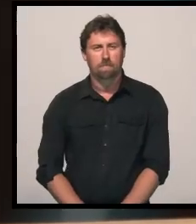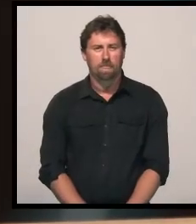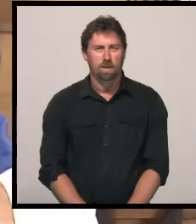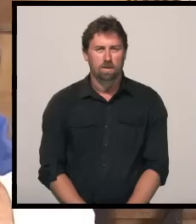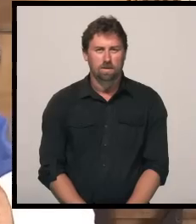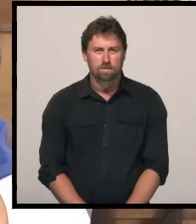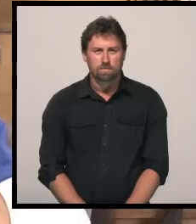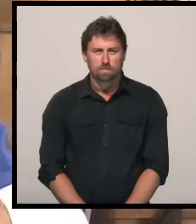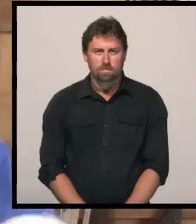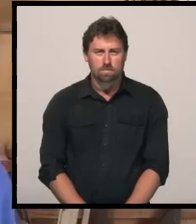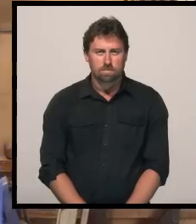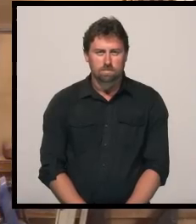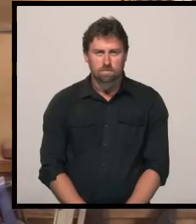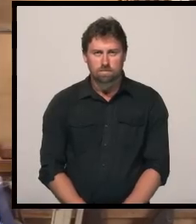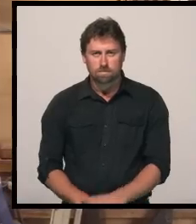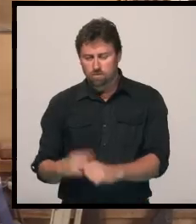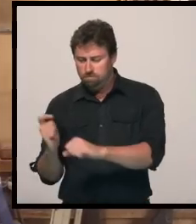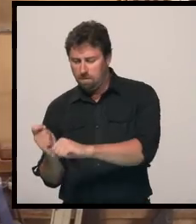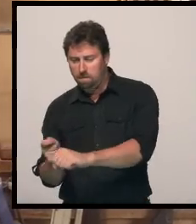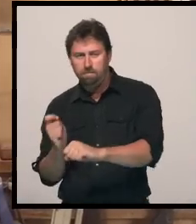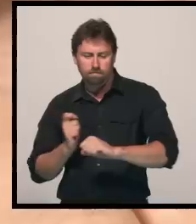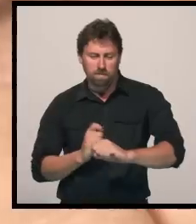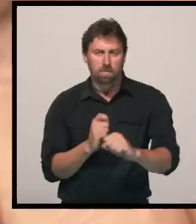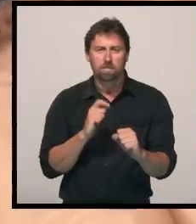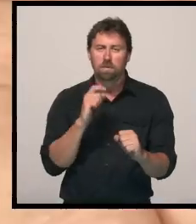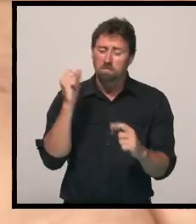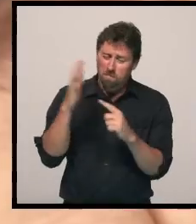Always make sure your chisel's nice and sharp.